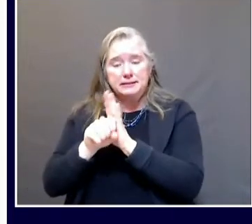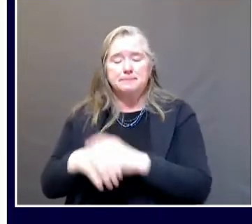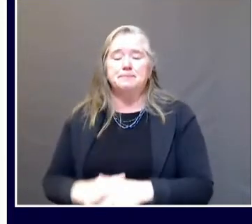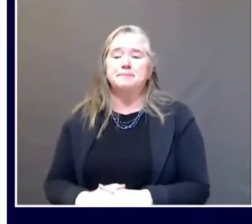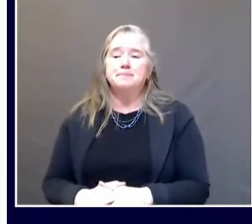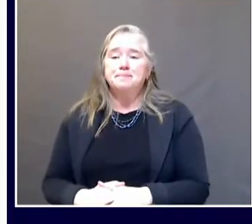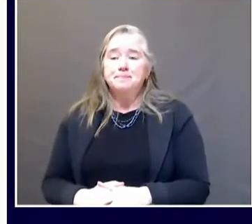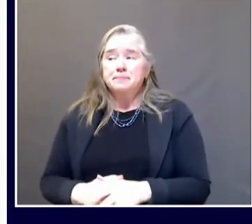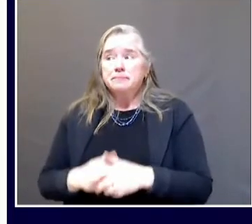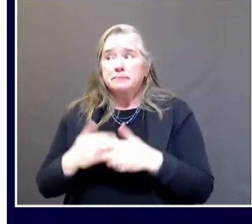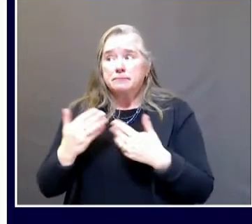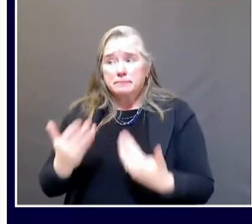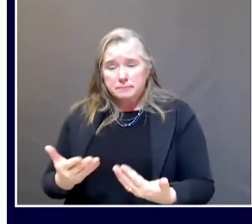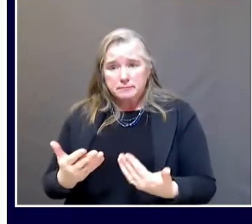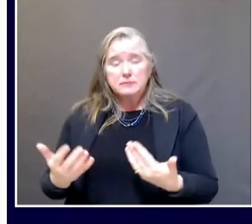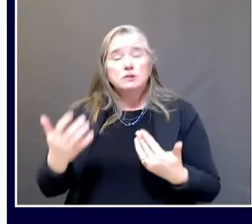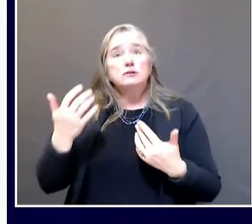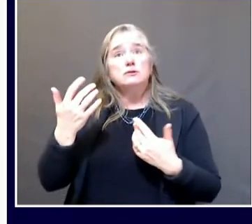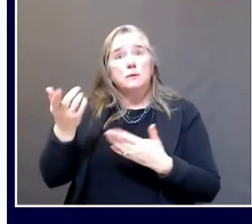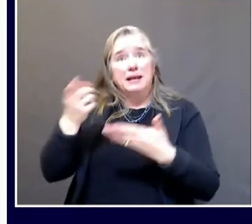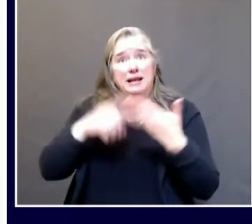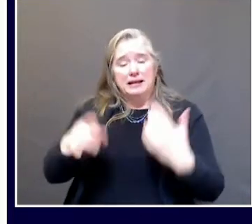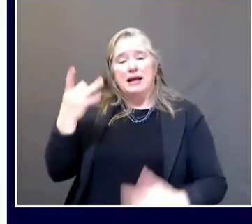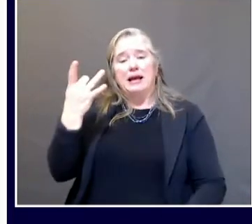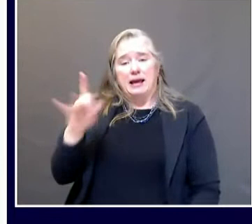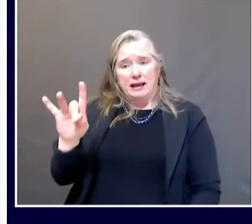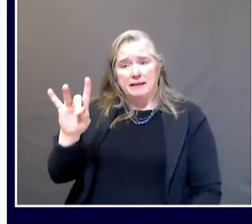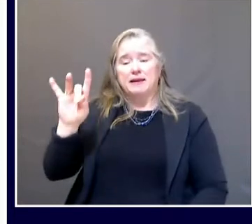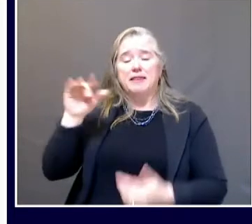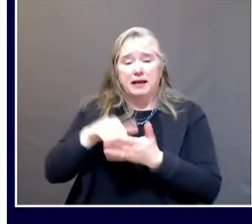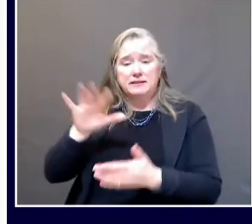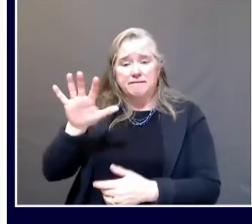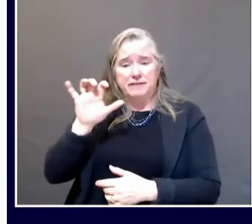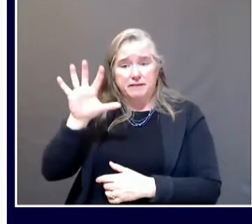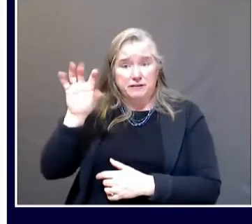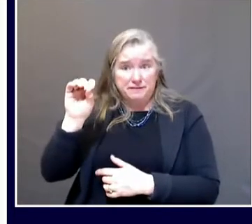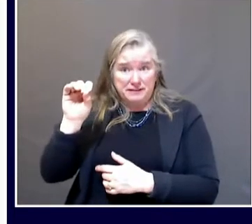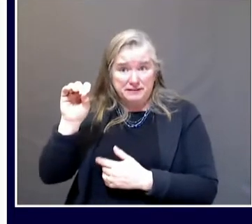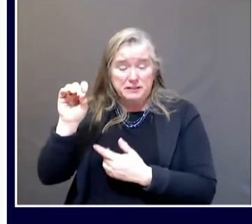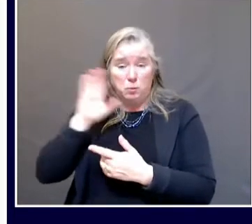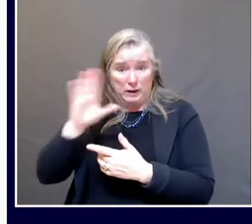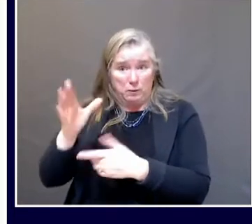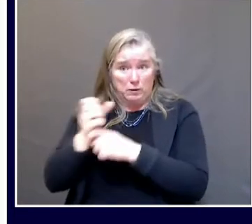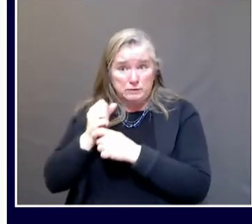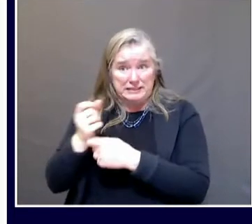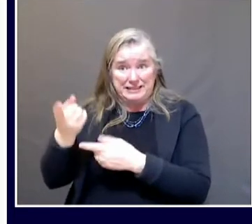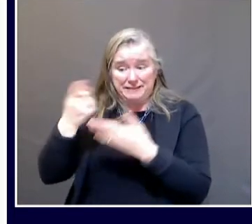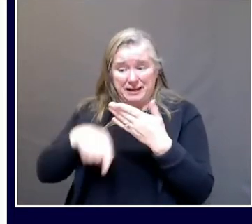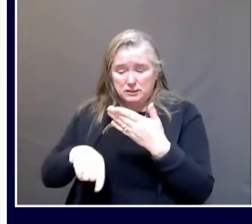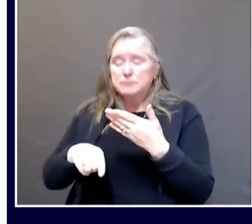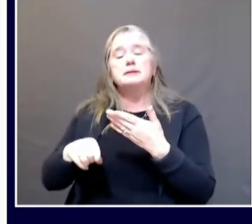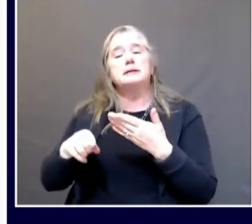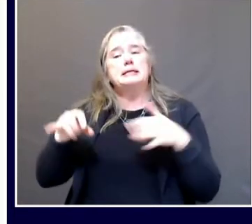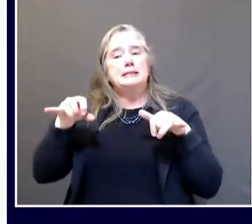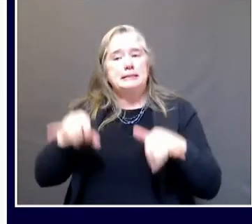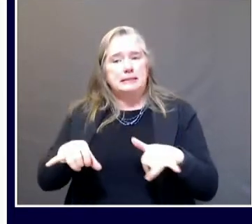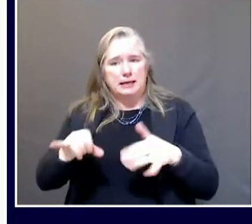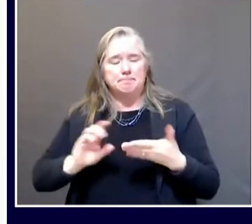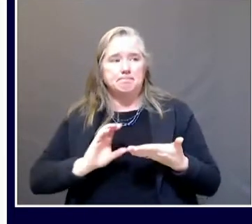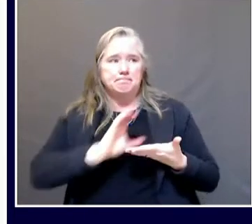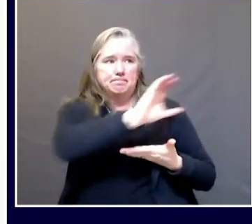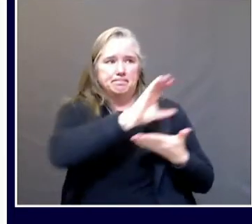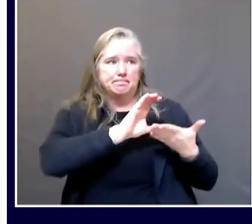18,550 first doses that we'll get next week will go to hospitals, for example, to continue to vaccinate